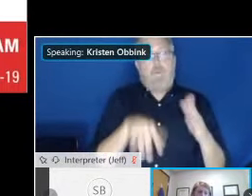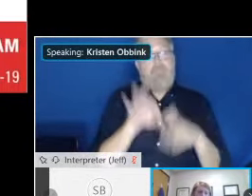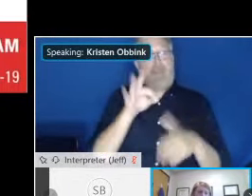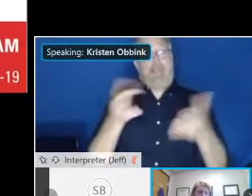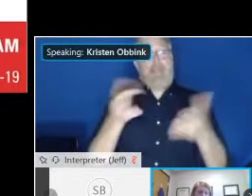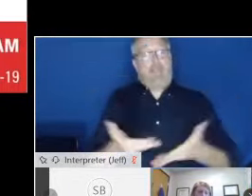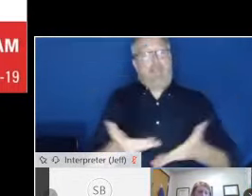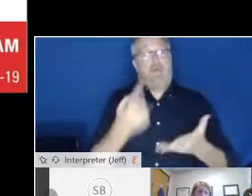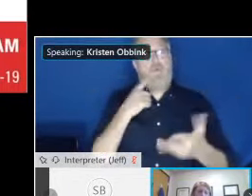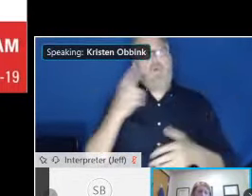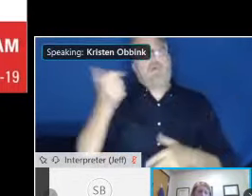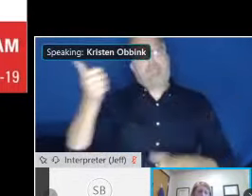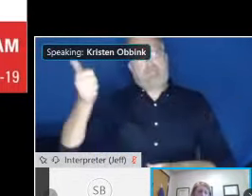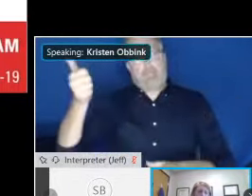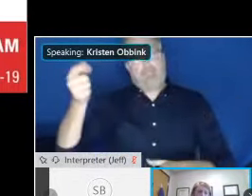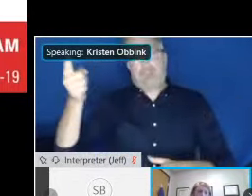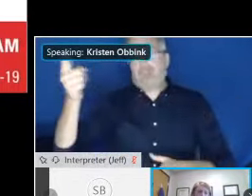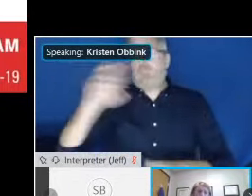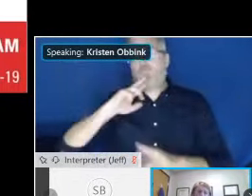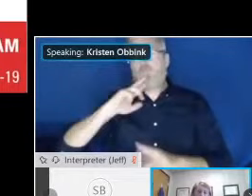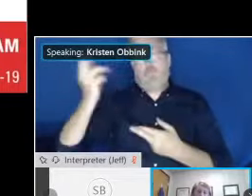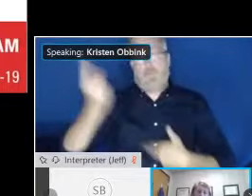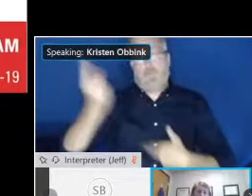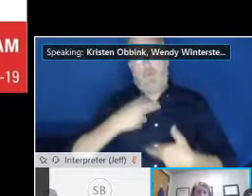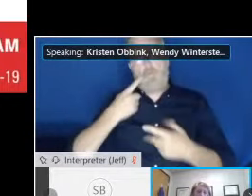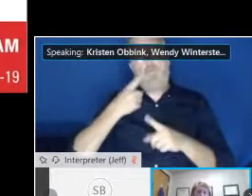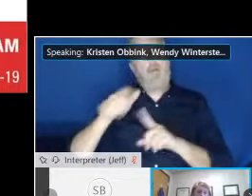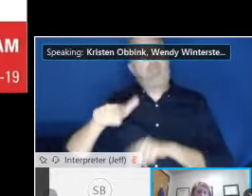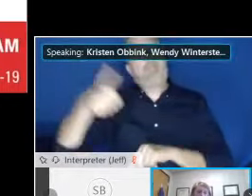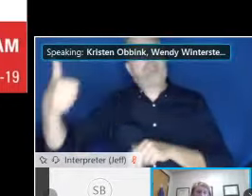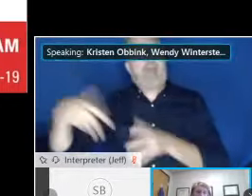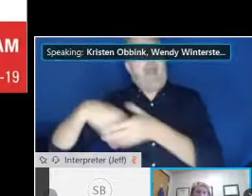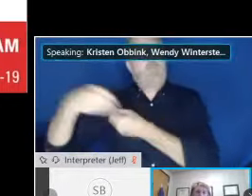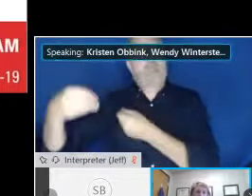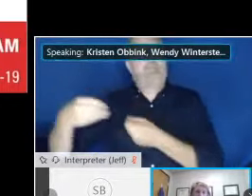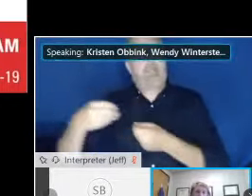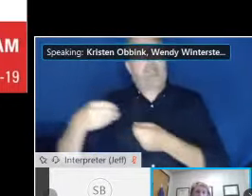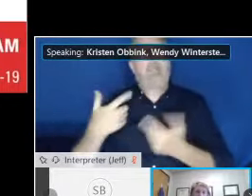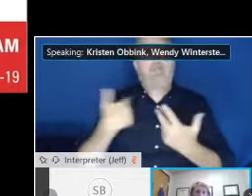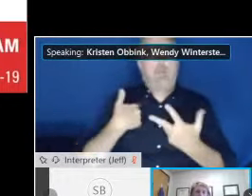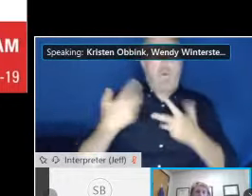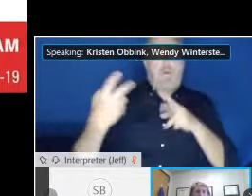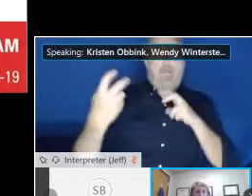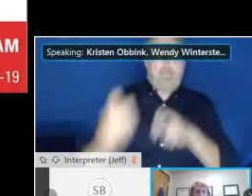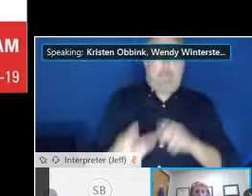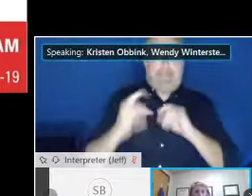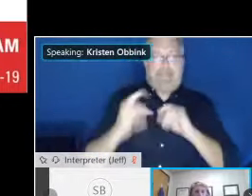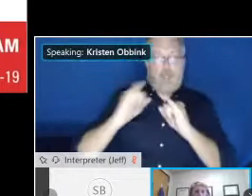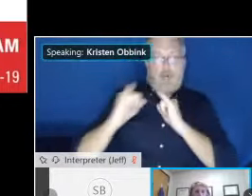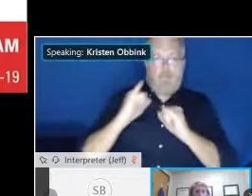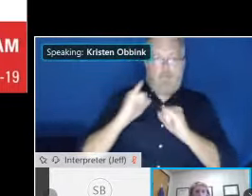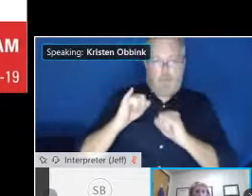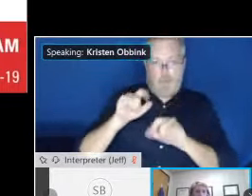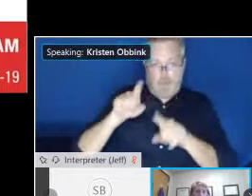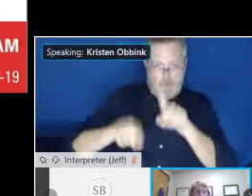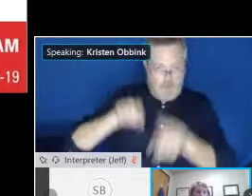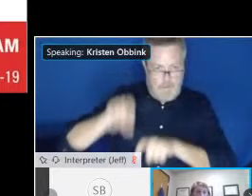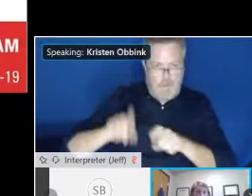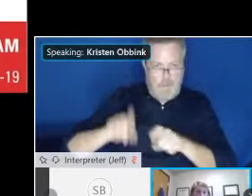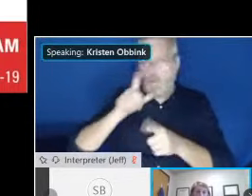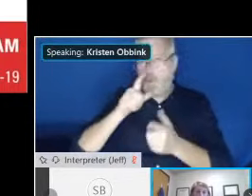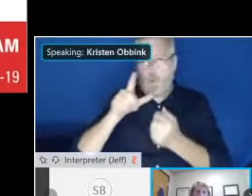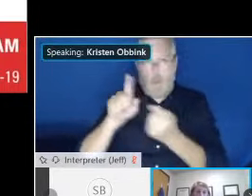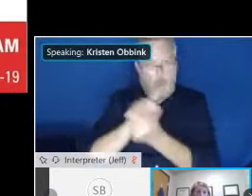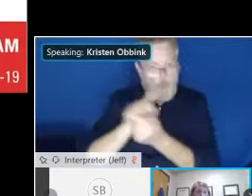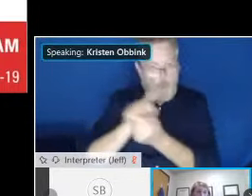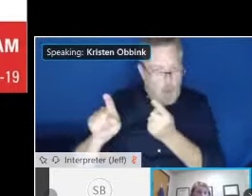external source. That case investigator conducts a very thorough interview with that positive individual. During that interview, we